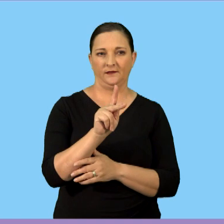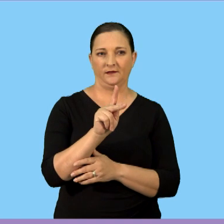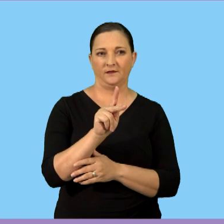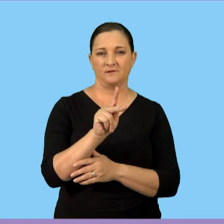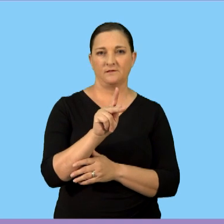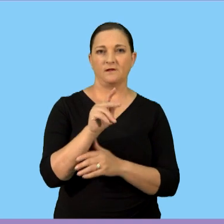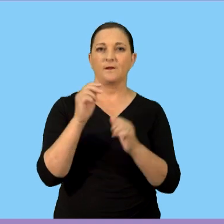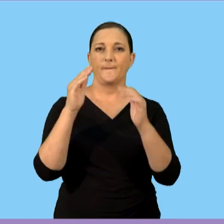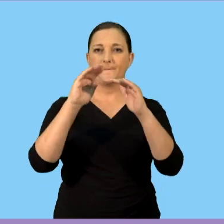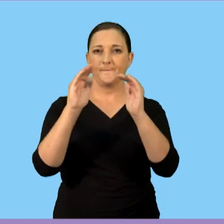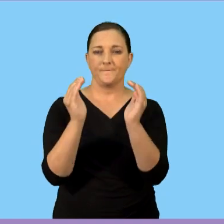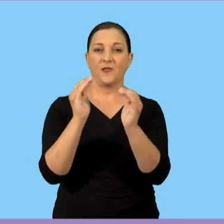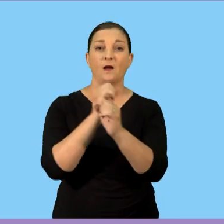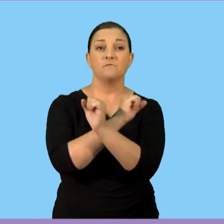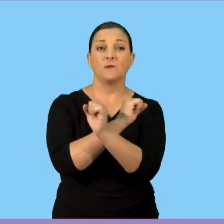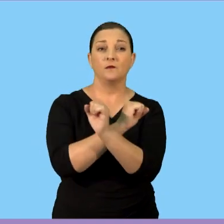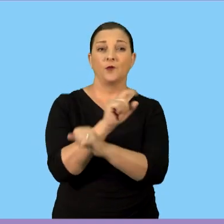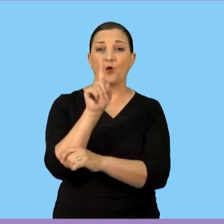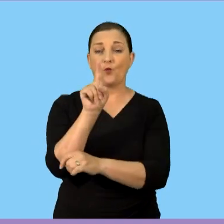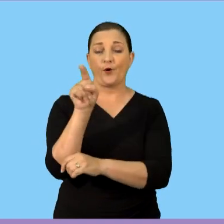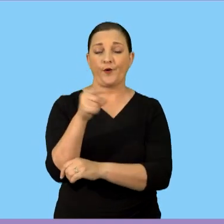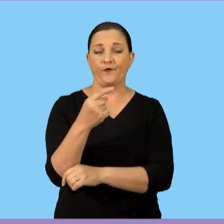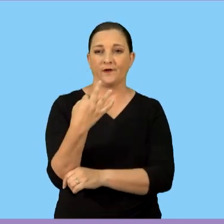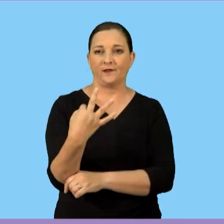4 multiplied by